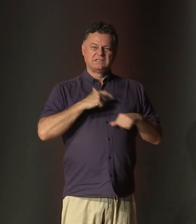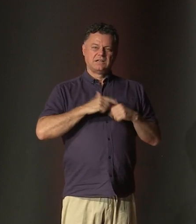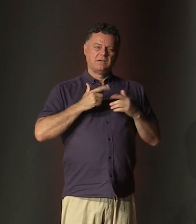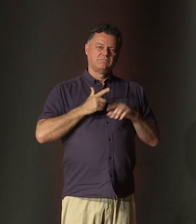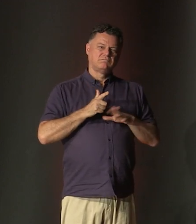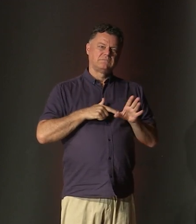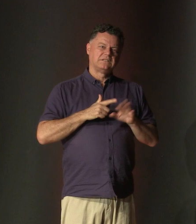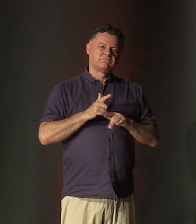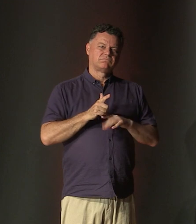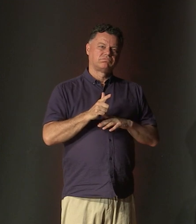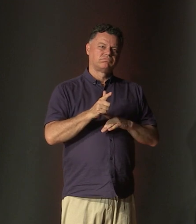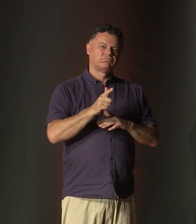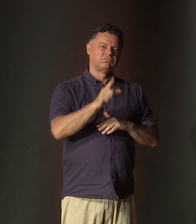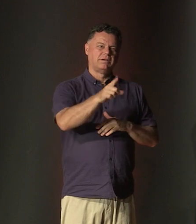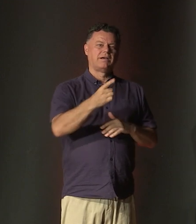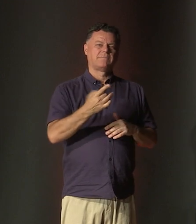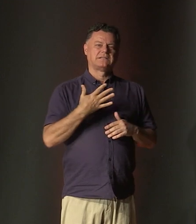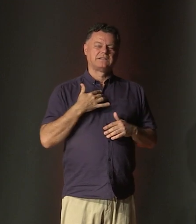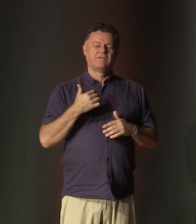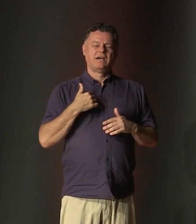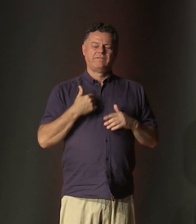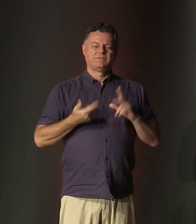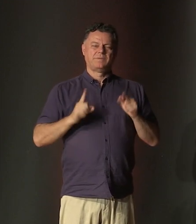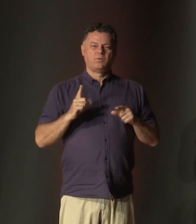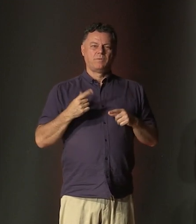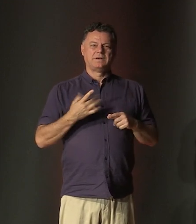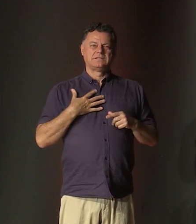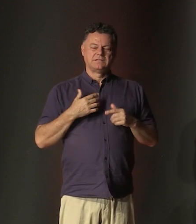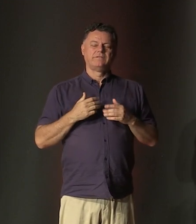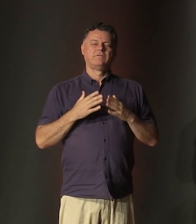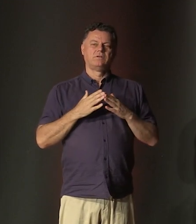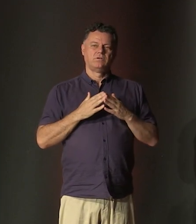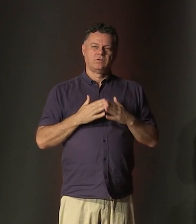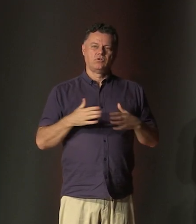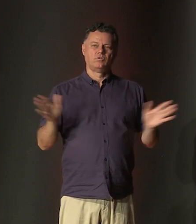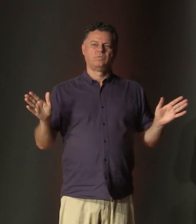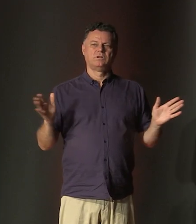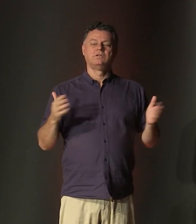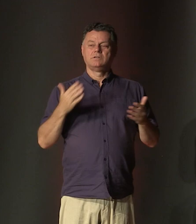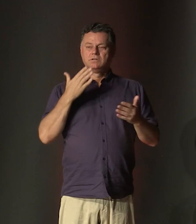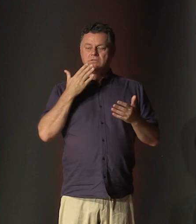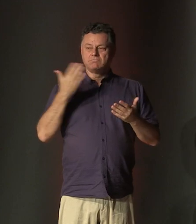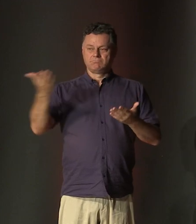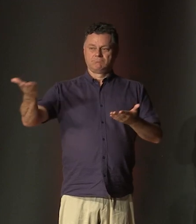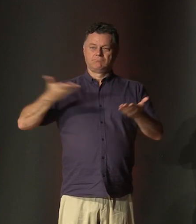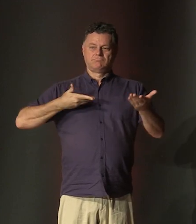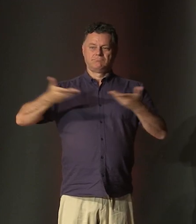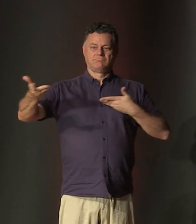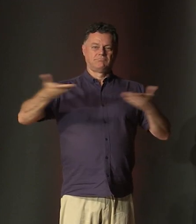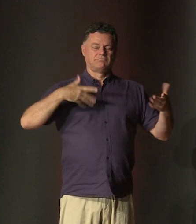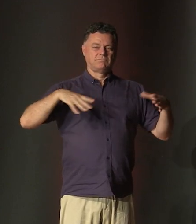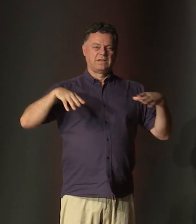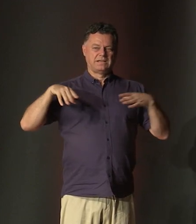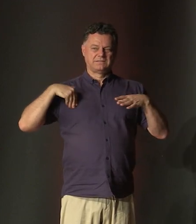slowly open myself up to receiving compassion from others. And through it all, I learned